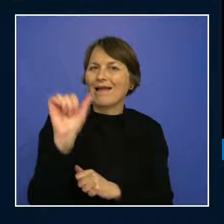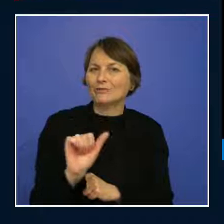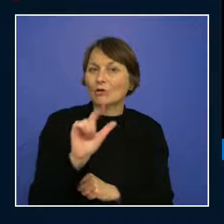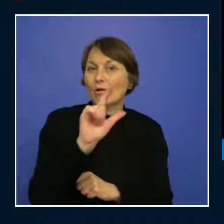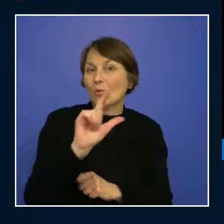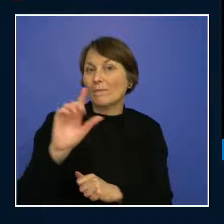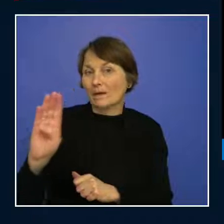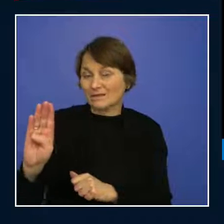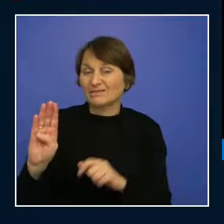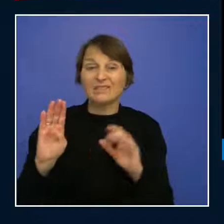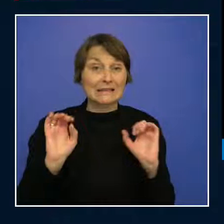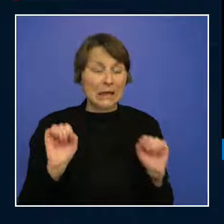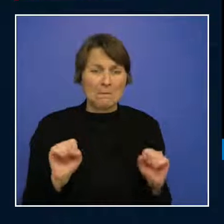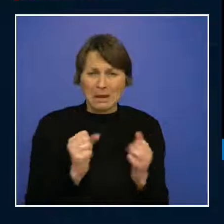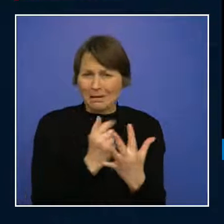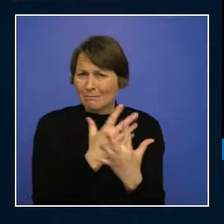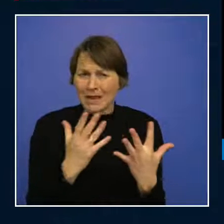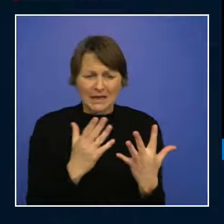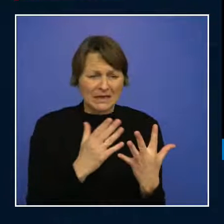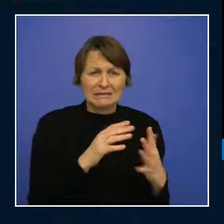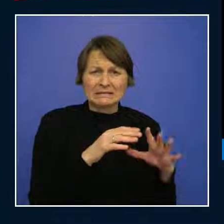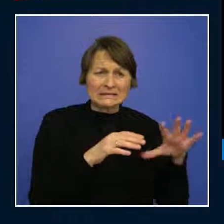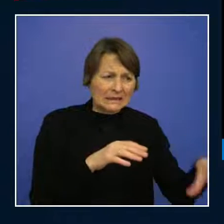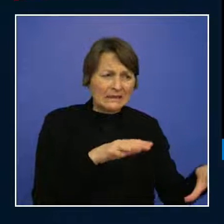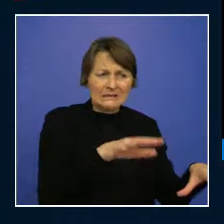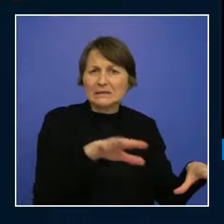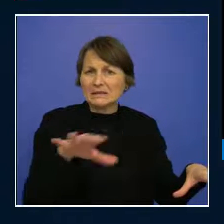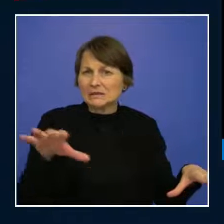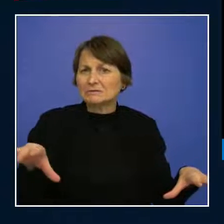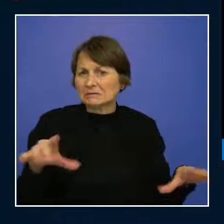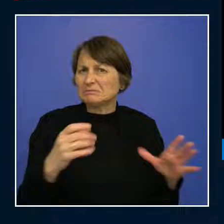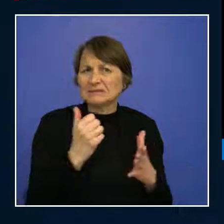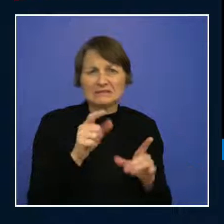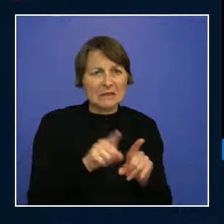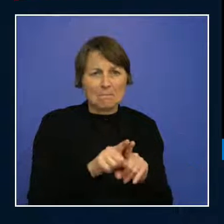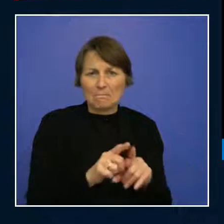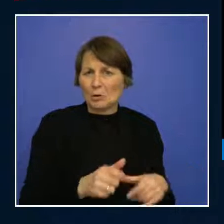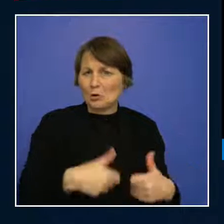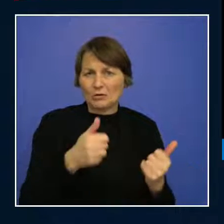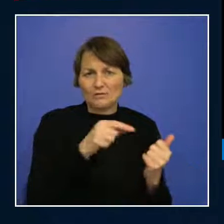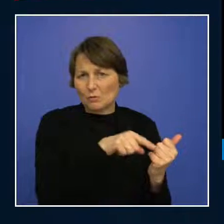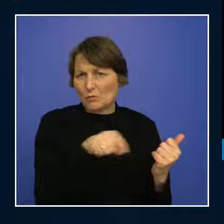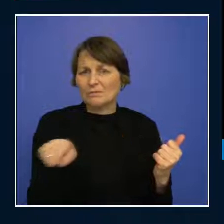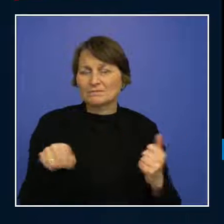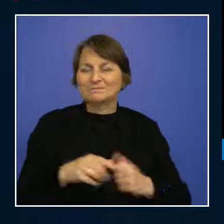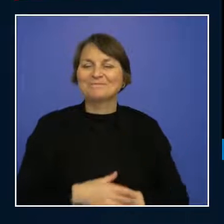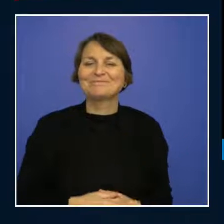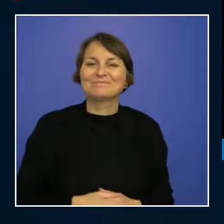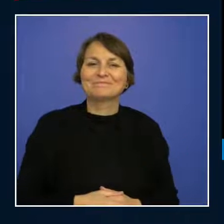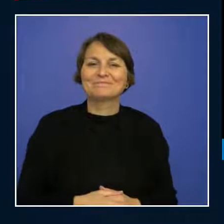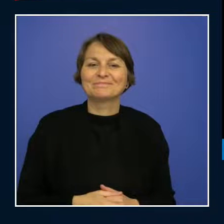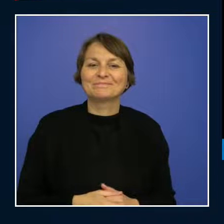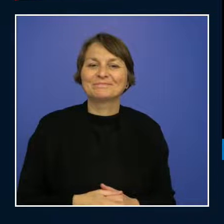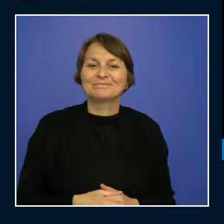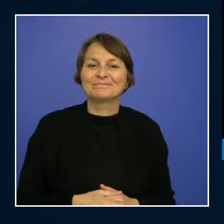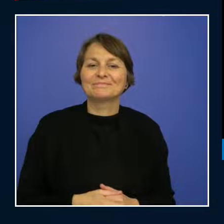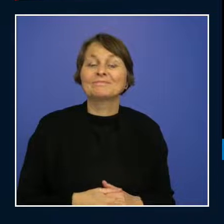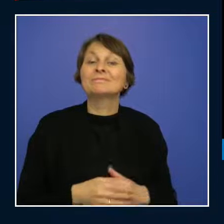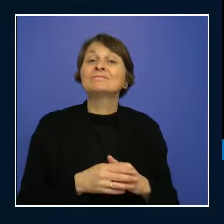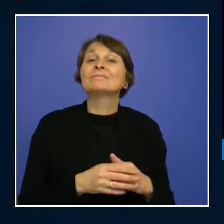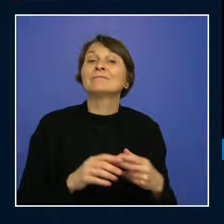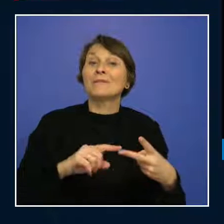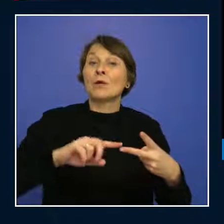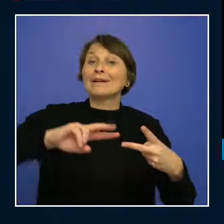said, there's tons of other scenarios that you can go through with it as well. Now, the second load balancer that I want to talk